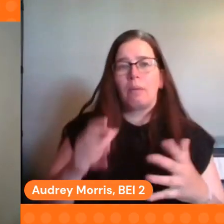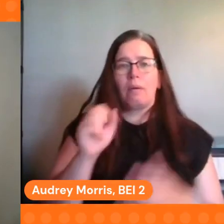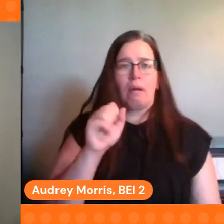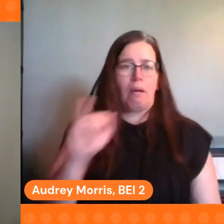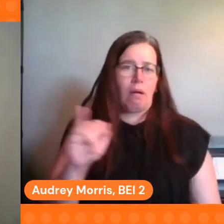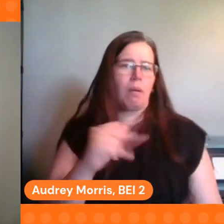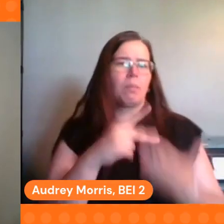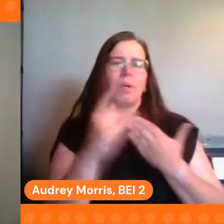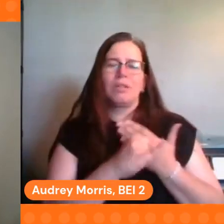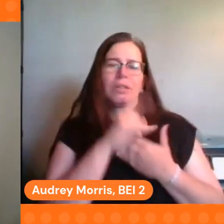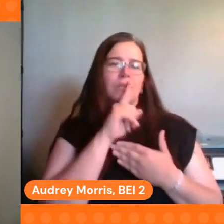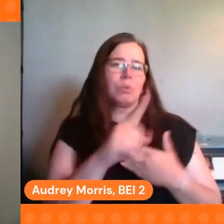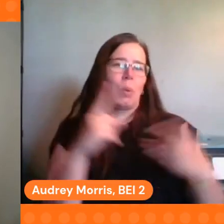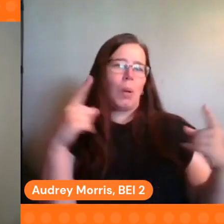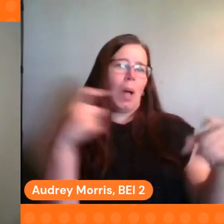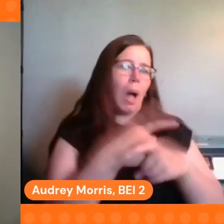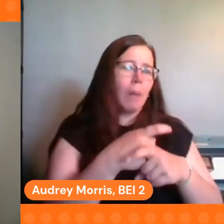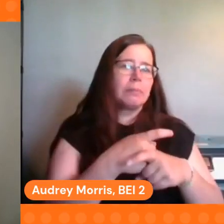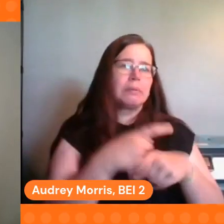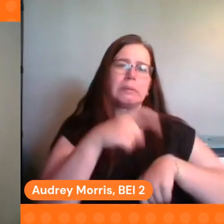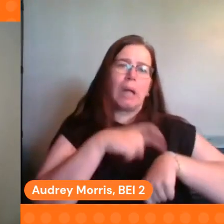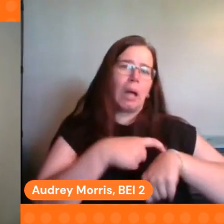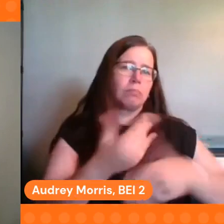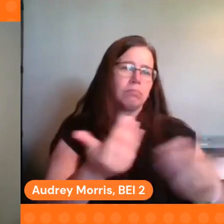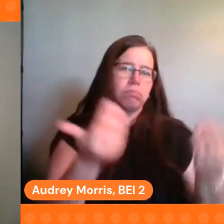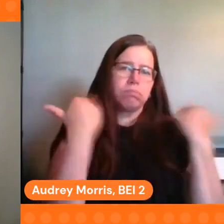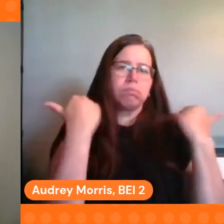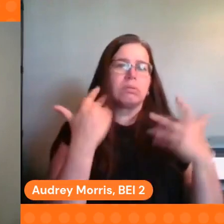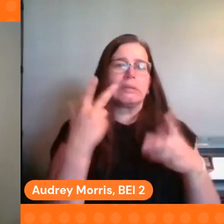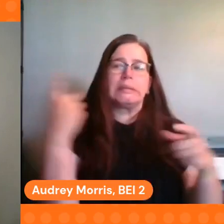too complex, too time consuming, too difficult,